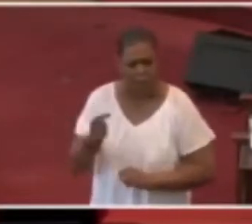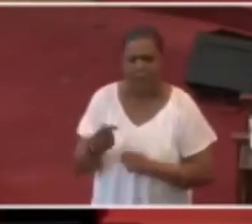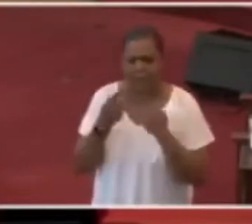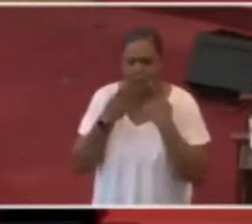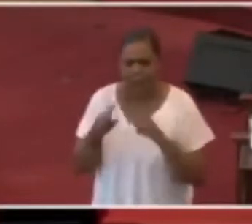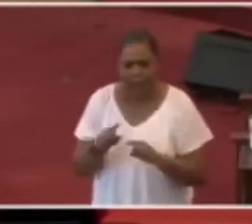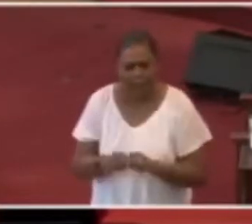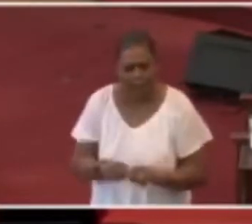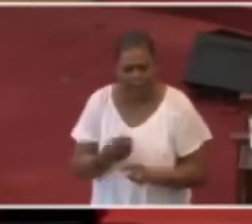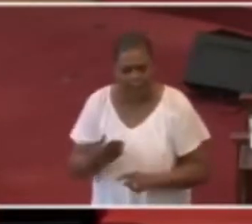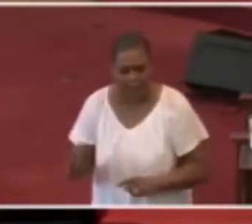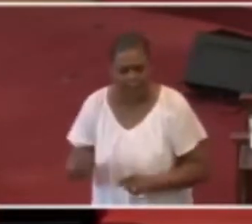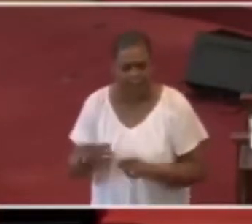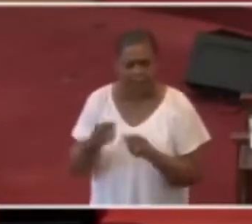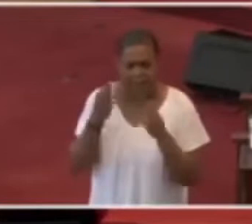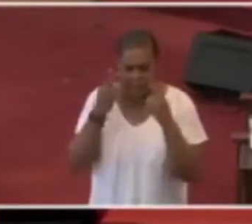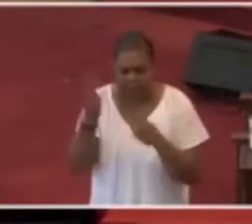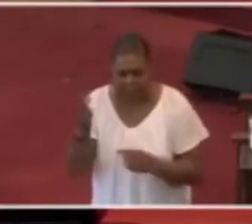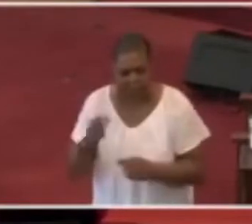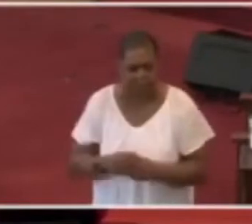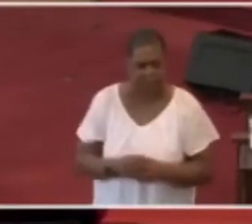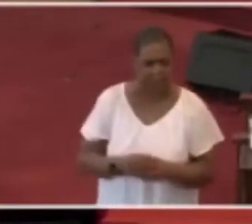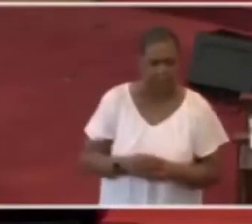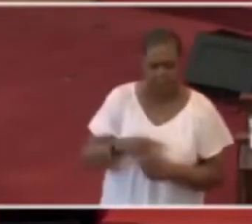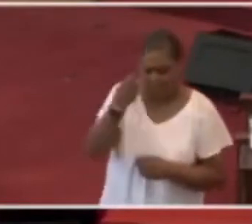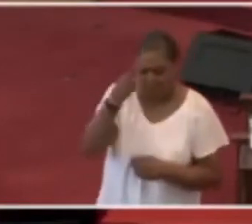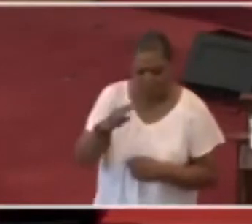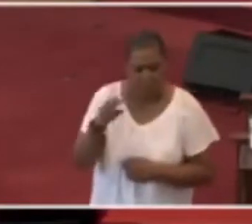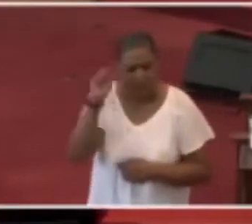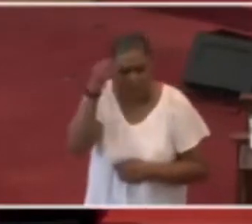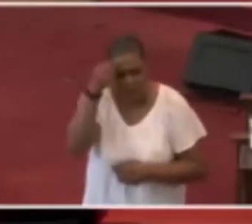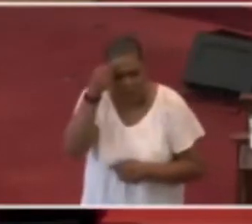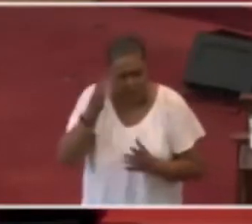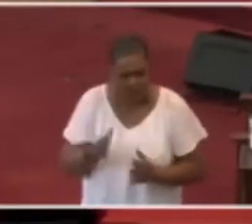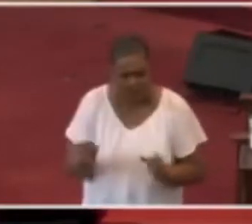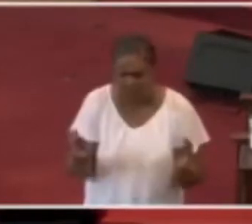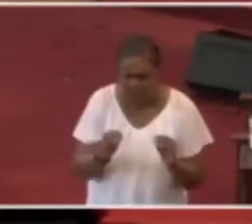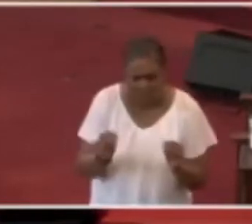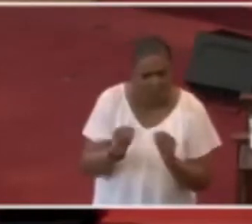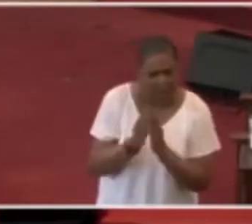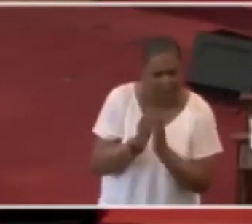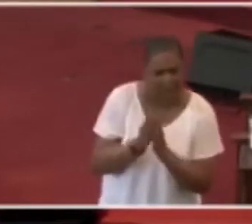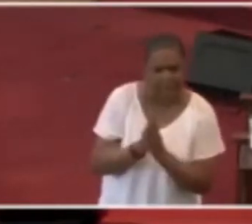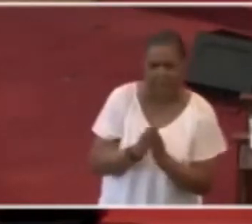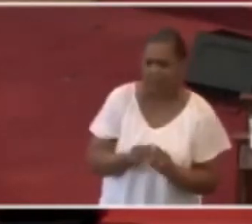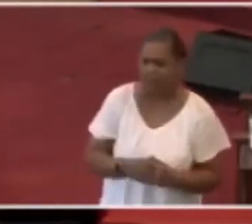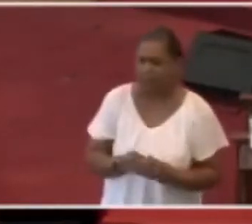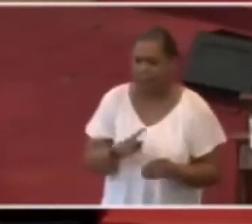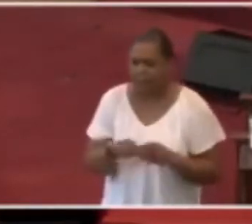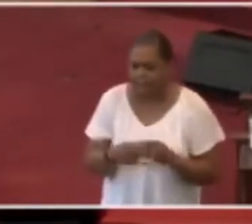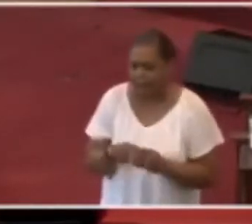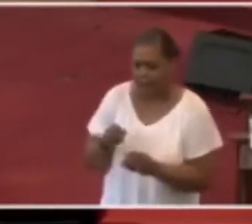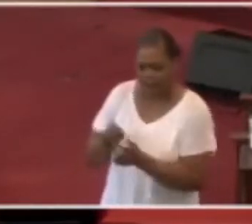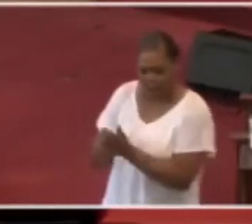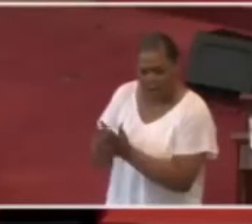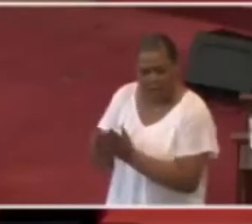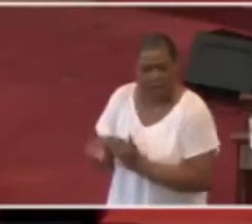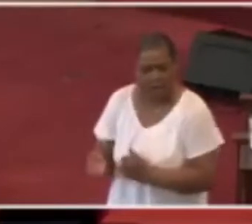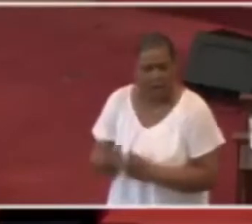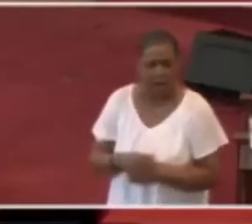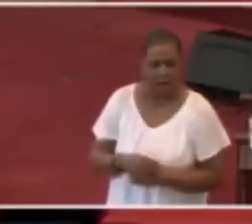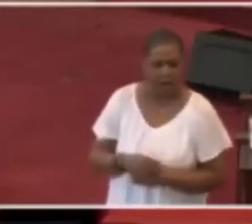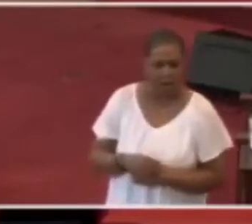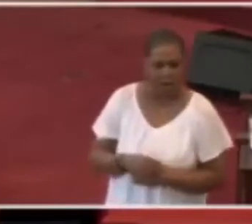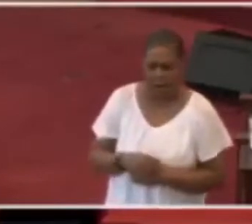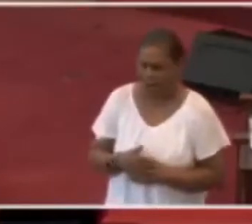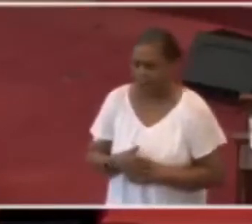perhaps been attempted to prevent. The Roman governor had not been appealed to for ruling regarding this woman and what she's accused of. But